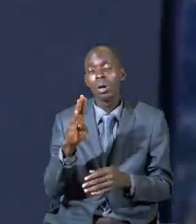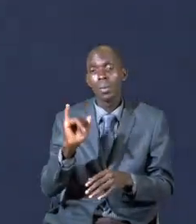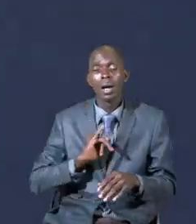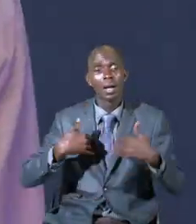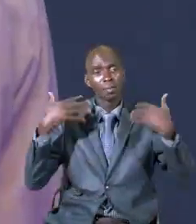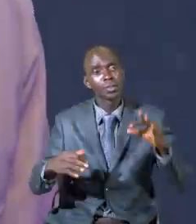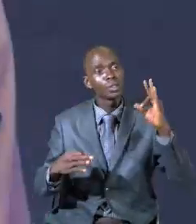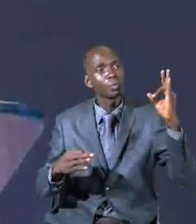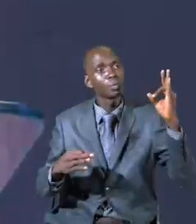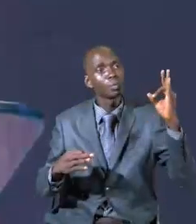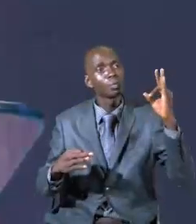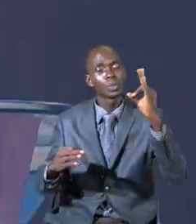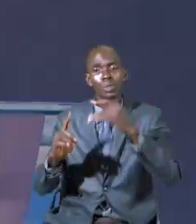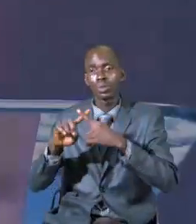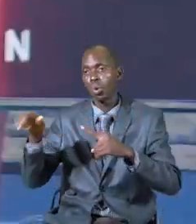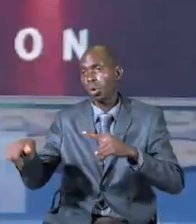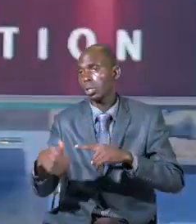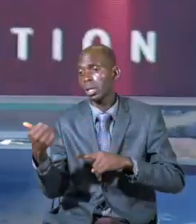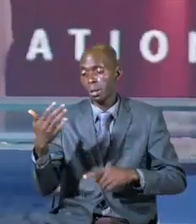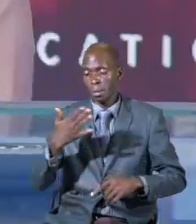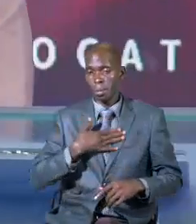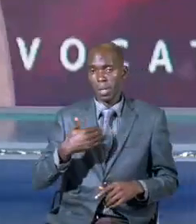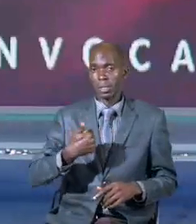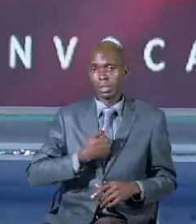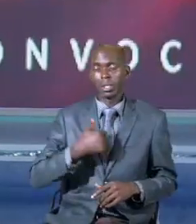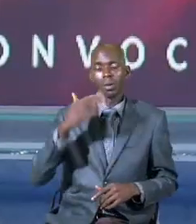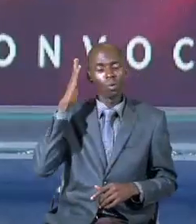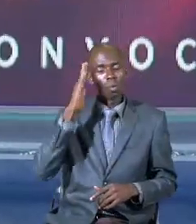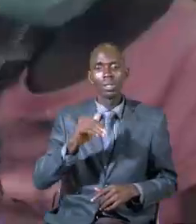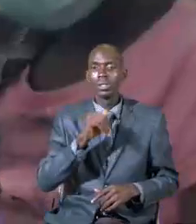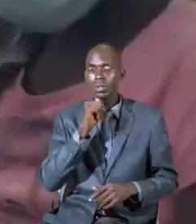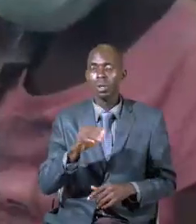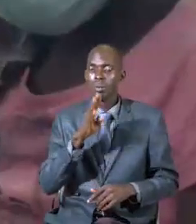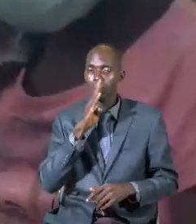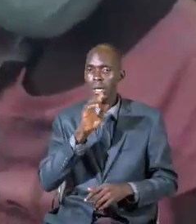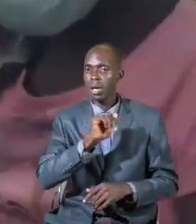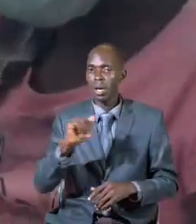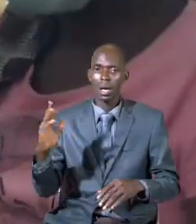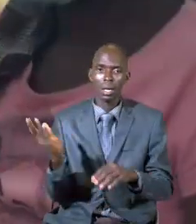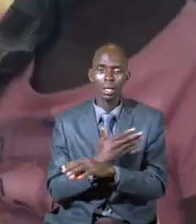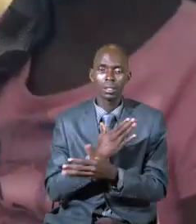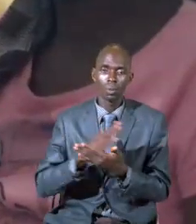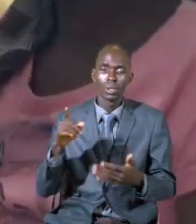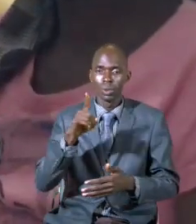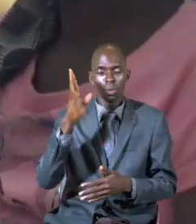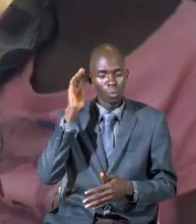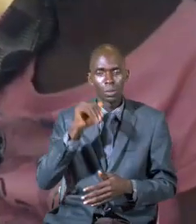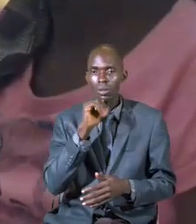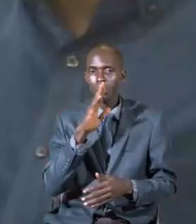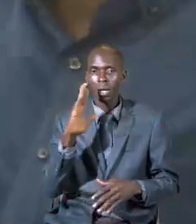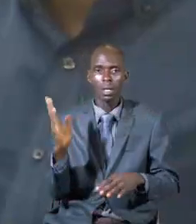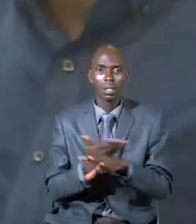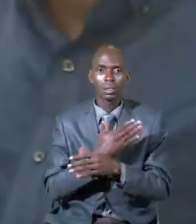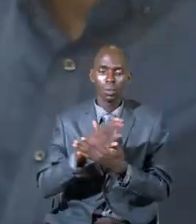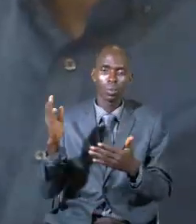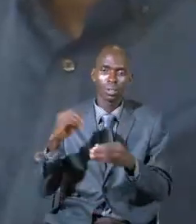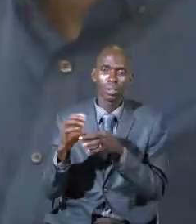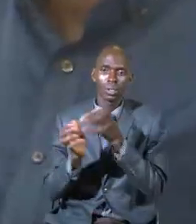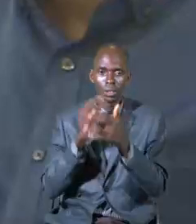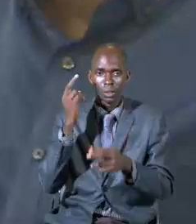should be a cast away. You will not be a cast away. You will climb and you will